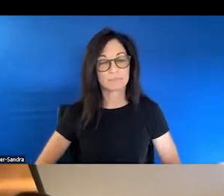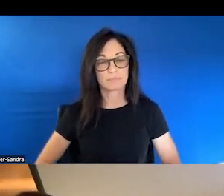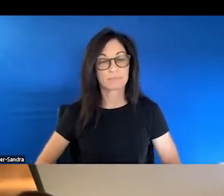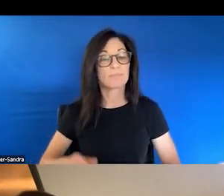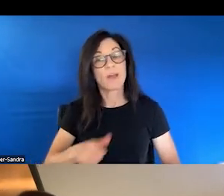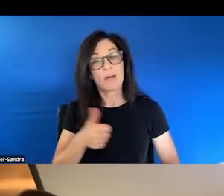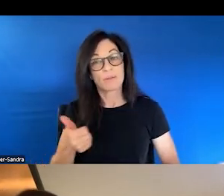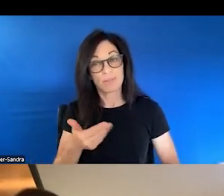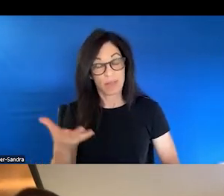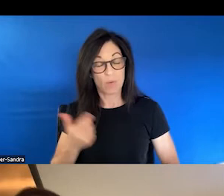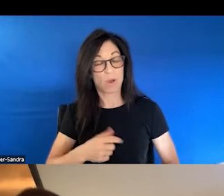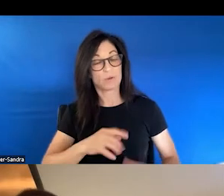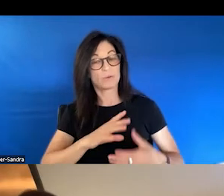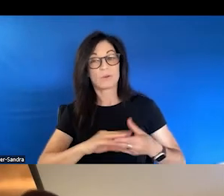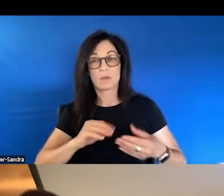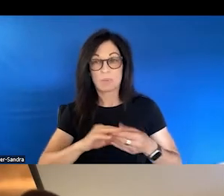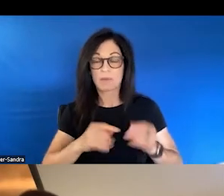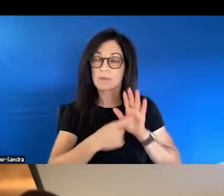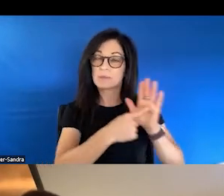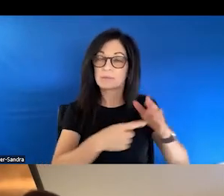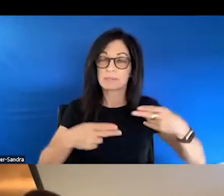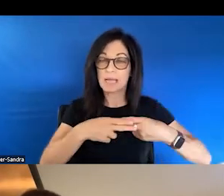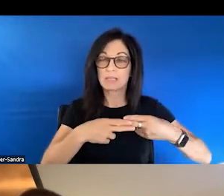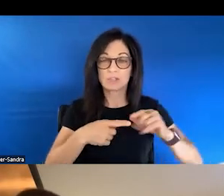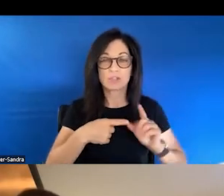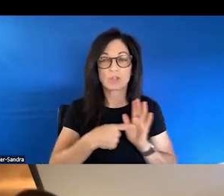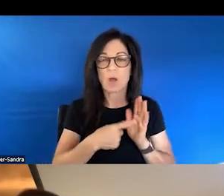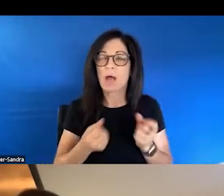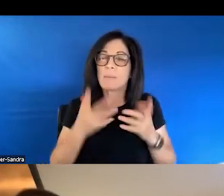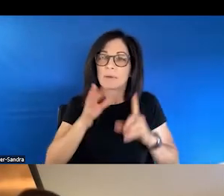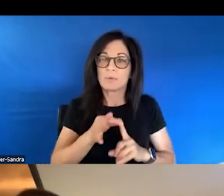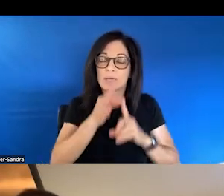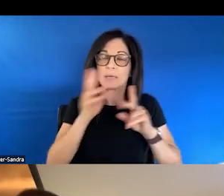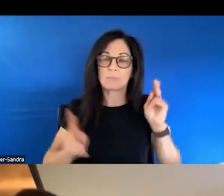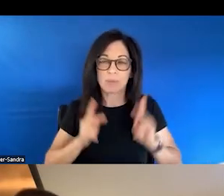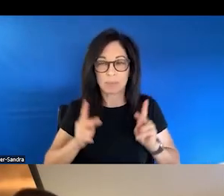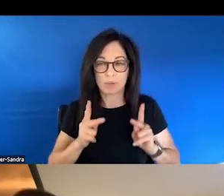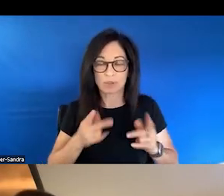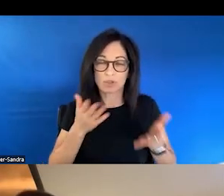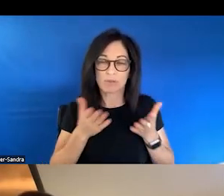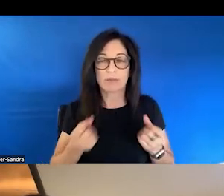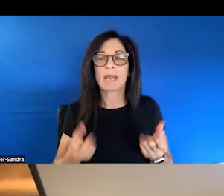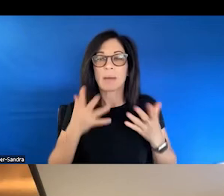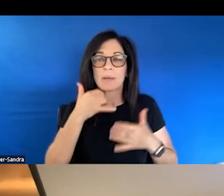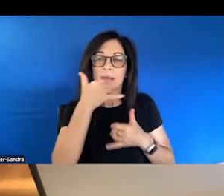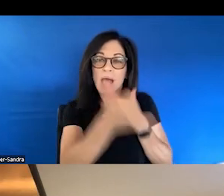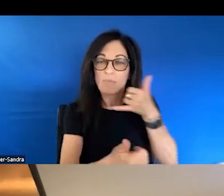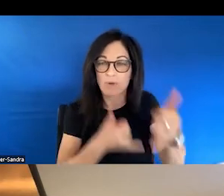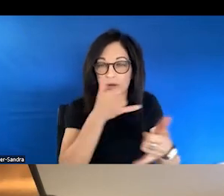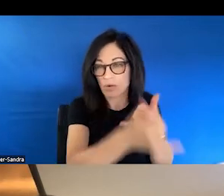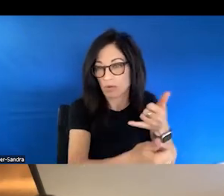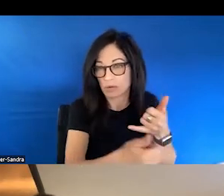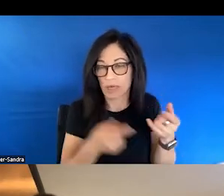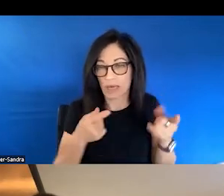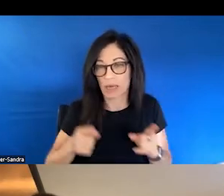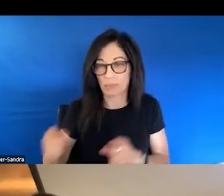that showed how many unique persons served and the number of outbound calls that were made. That was very